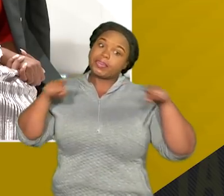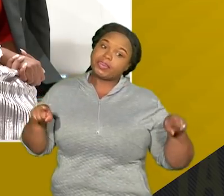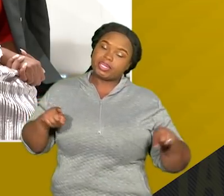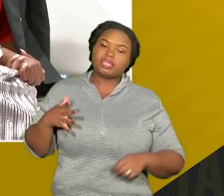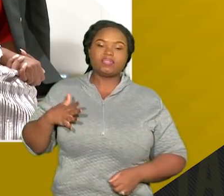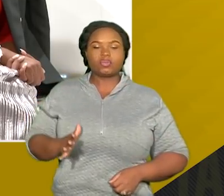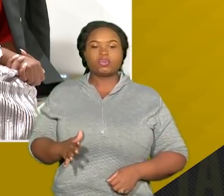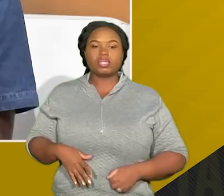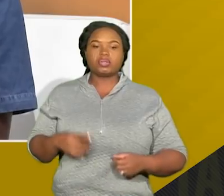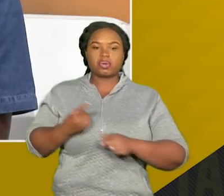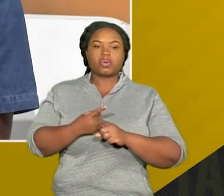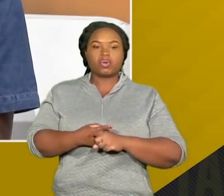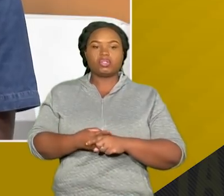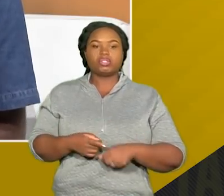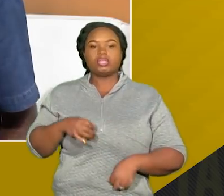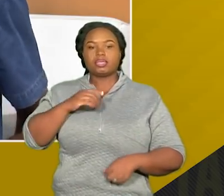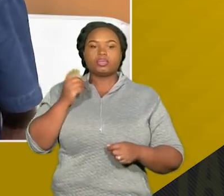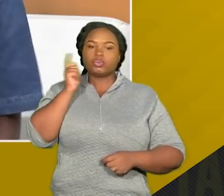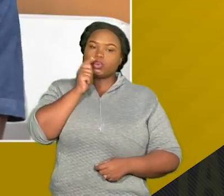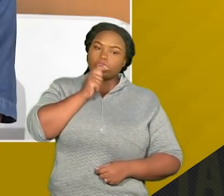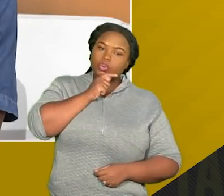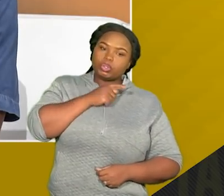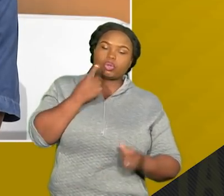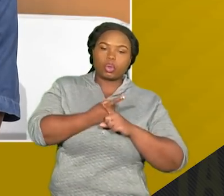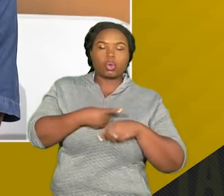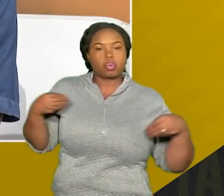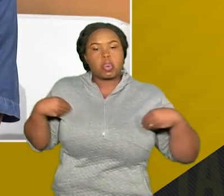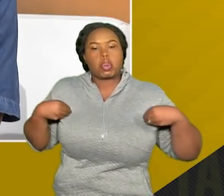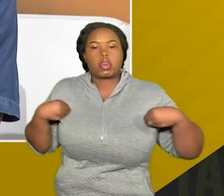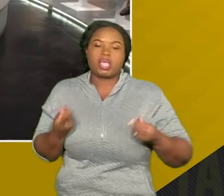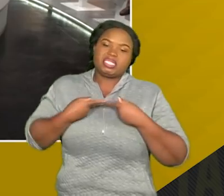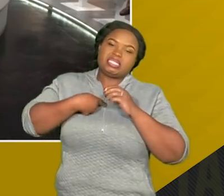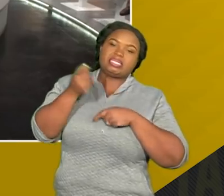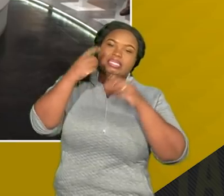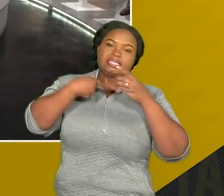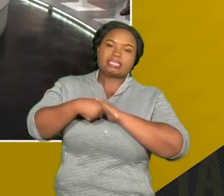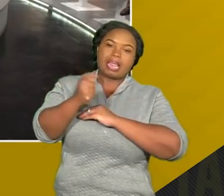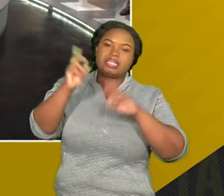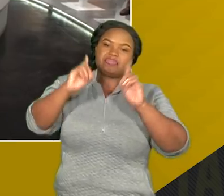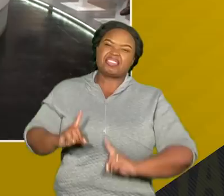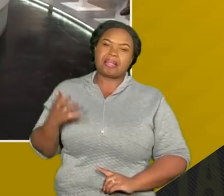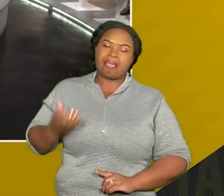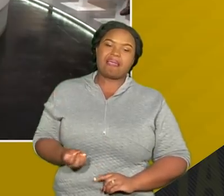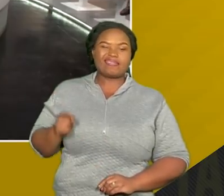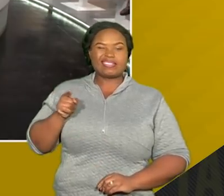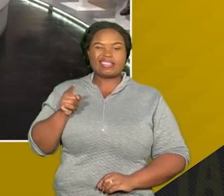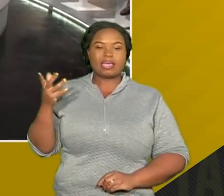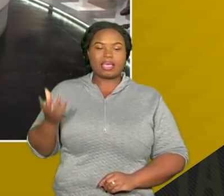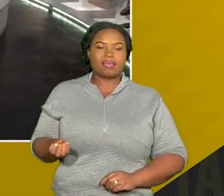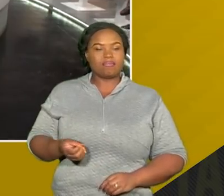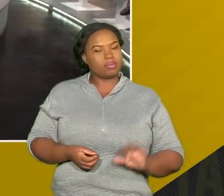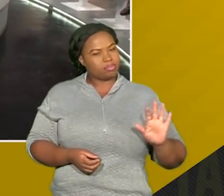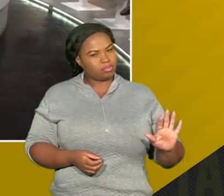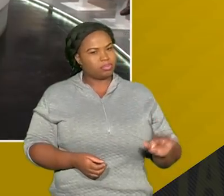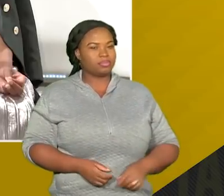boom. Attention, our target is bonke. Kune infant is especially. In fairness, especially. But